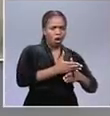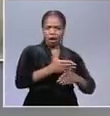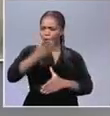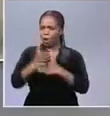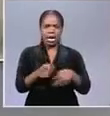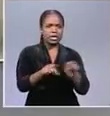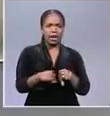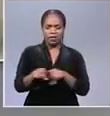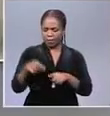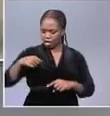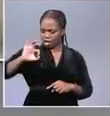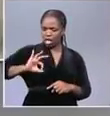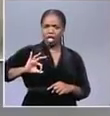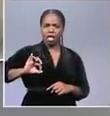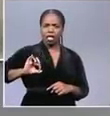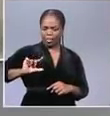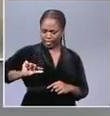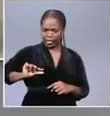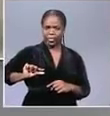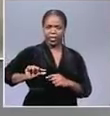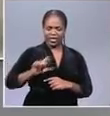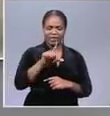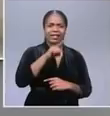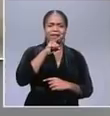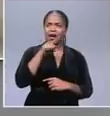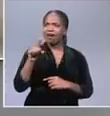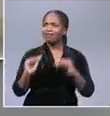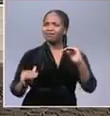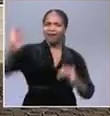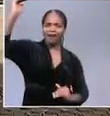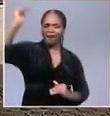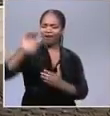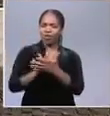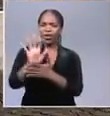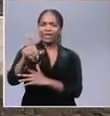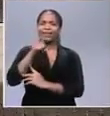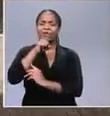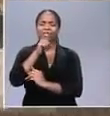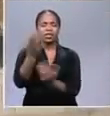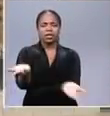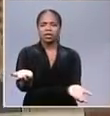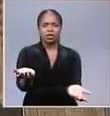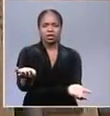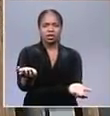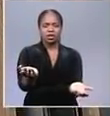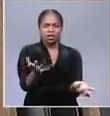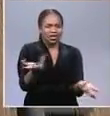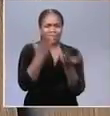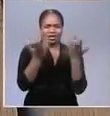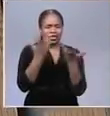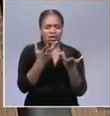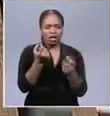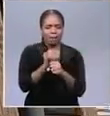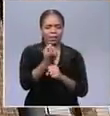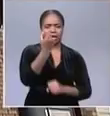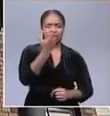are earning as much as a 7,000 Rand difference. So ComAir has admitted that there is at least one case where there's a pay discrepancy, but